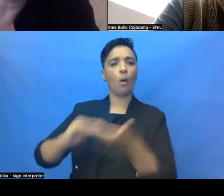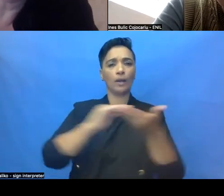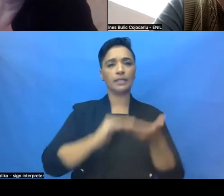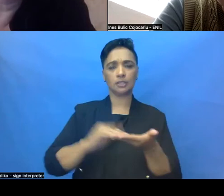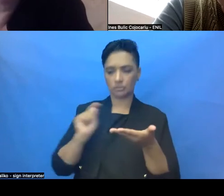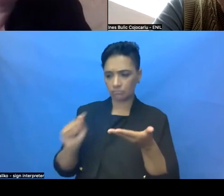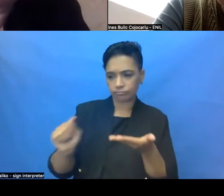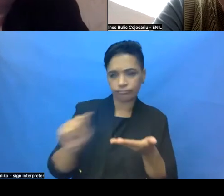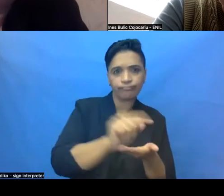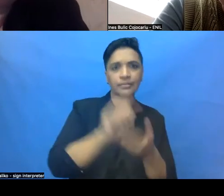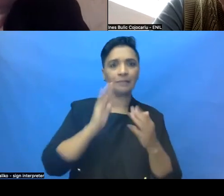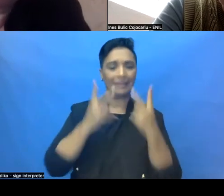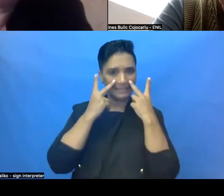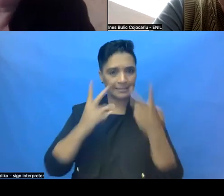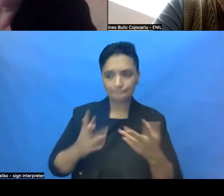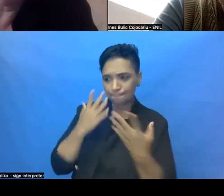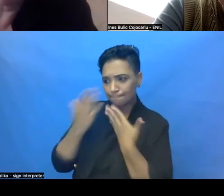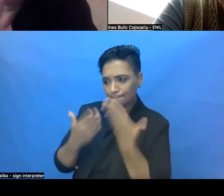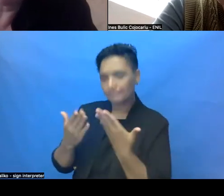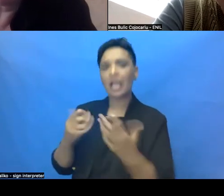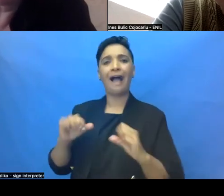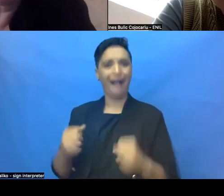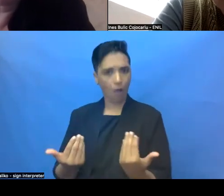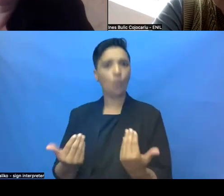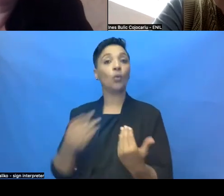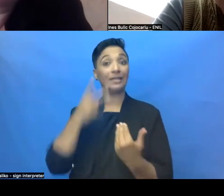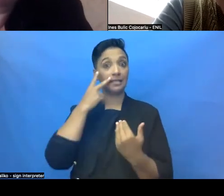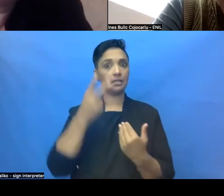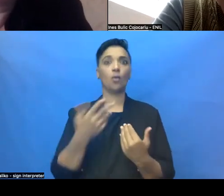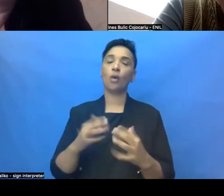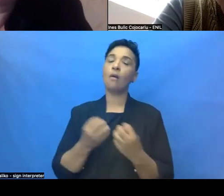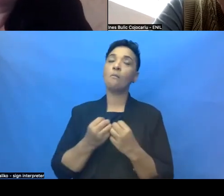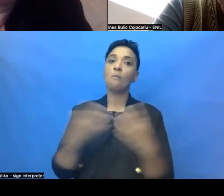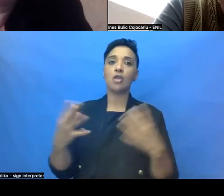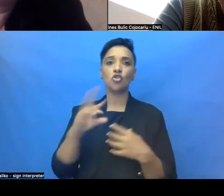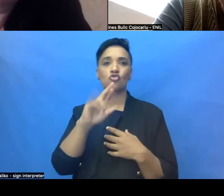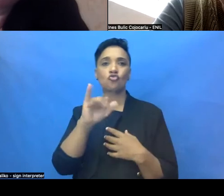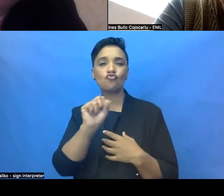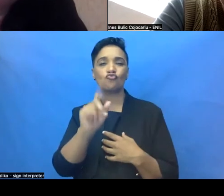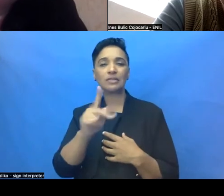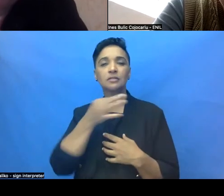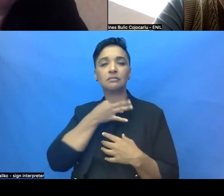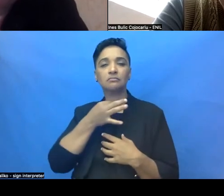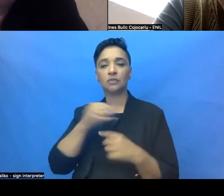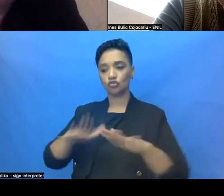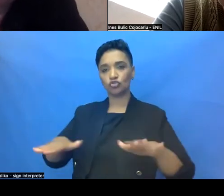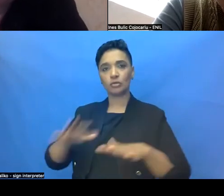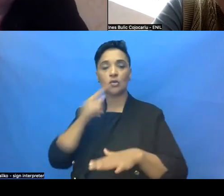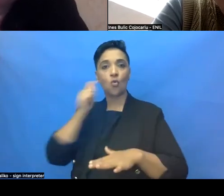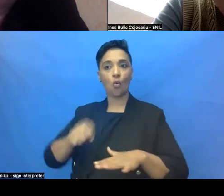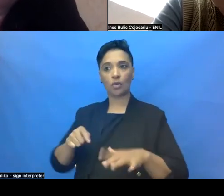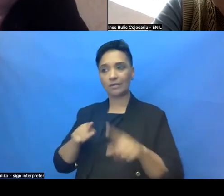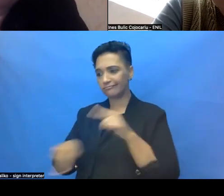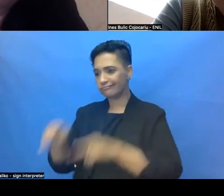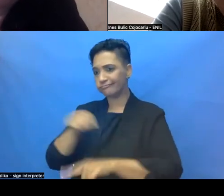in this situation. As you say, there are a lot of risks. There are risks to children who are in Ukraine. There are risks to